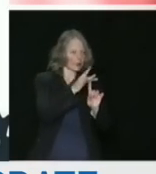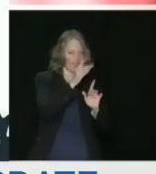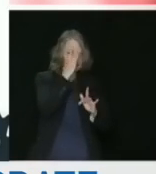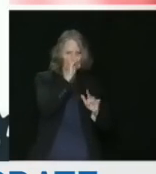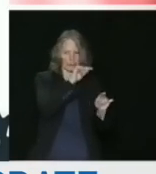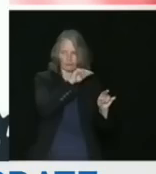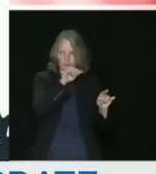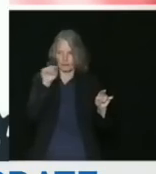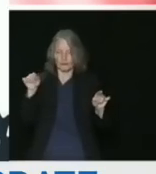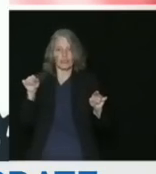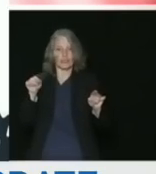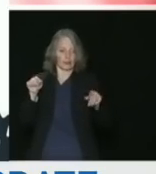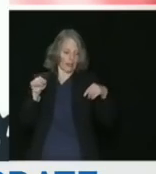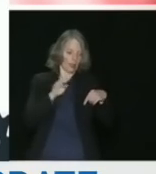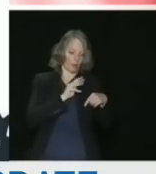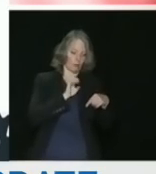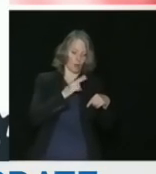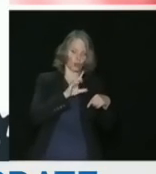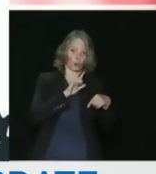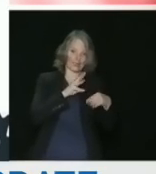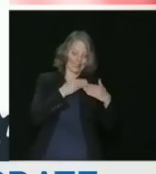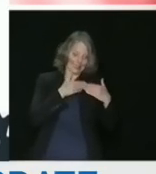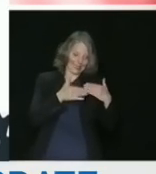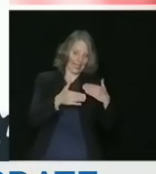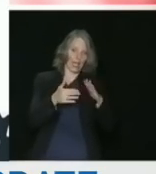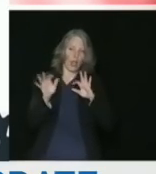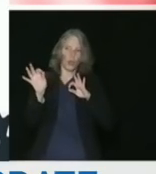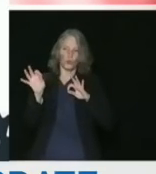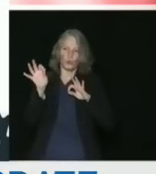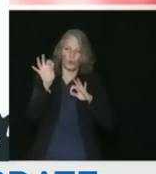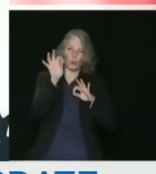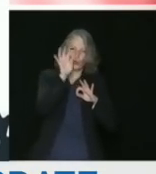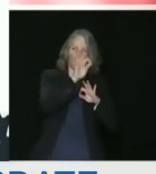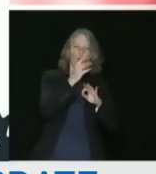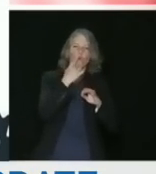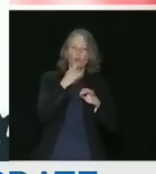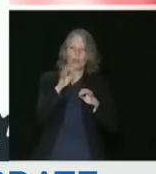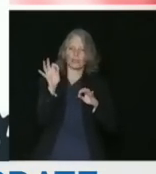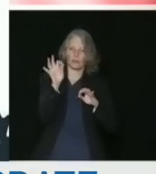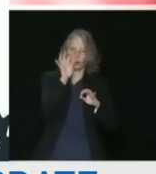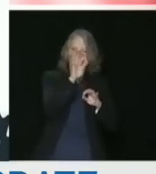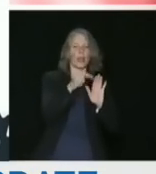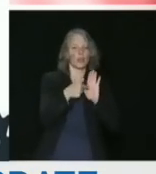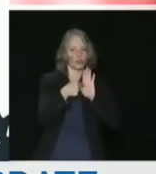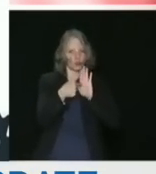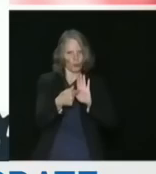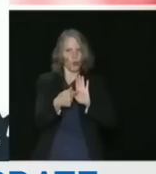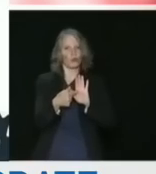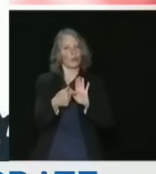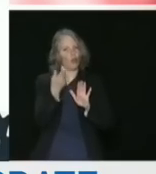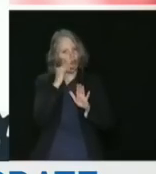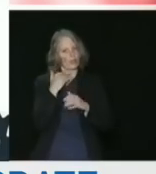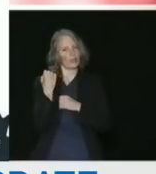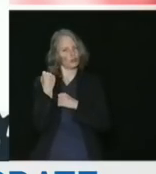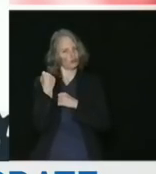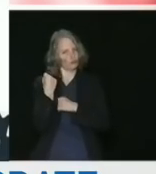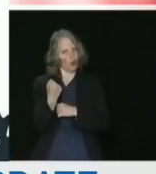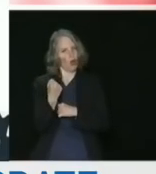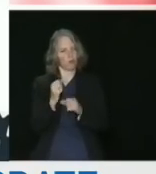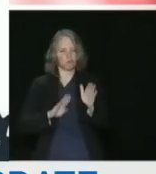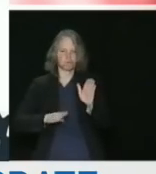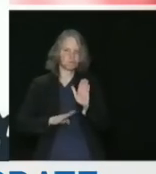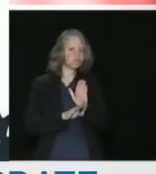after March the 26th forecast were plotting along the strong resurgence